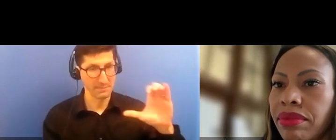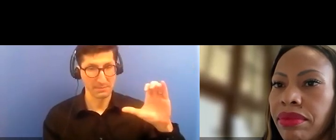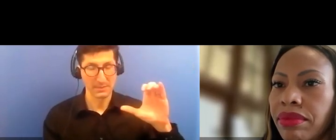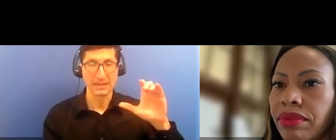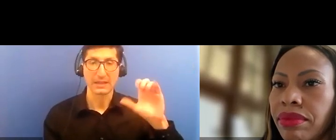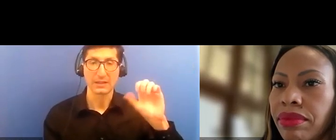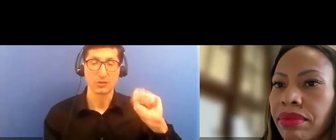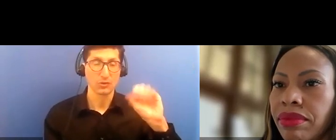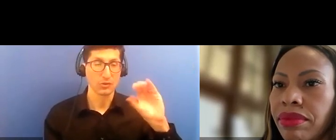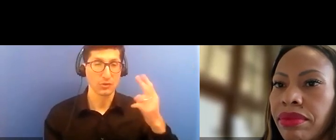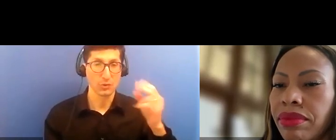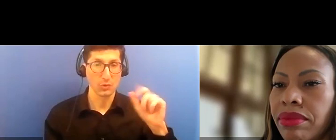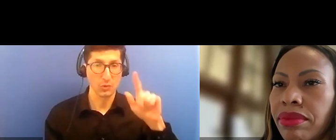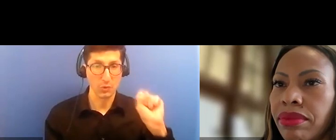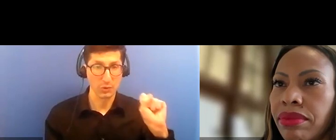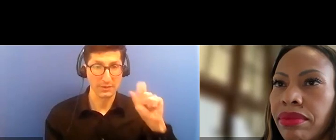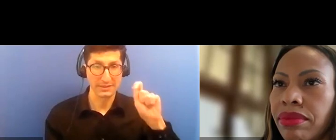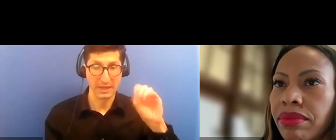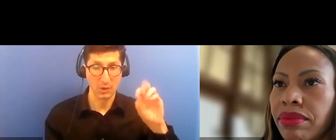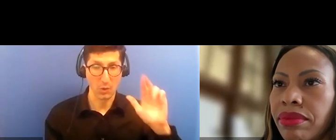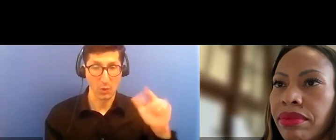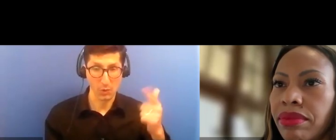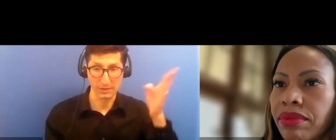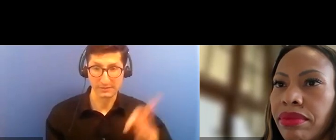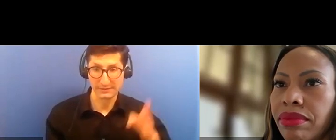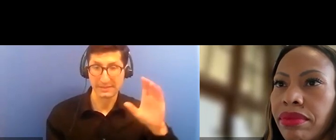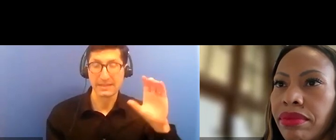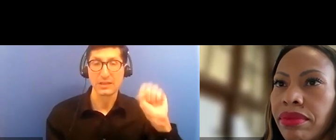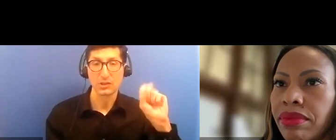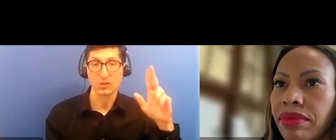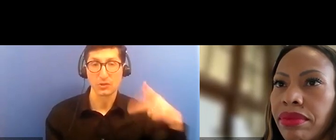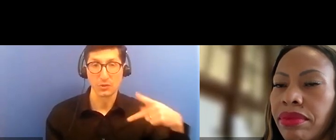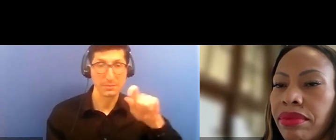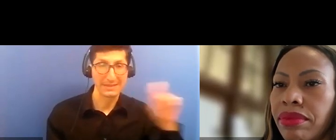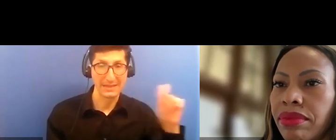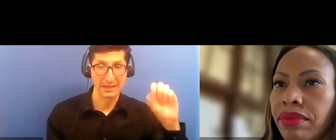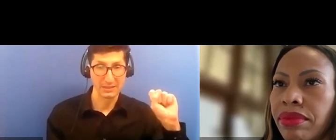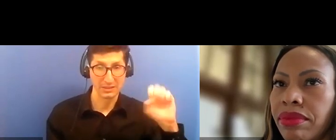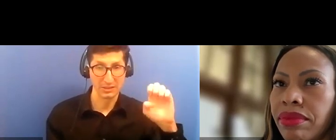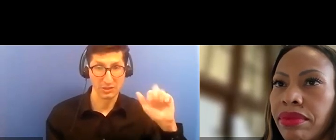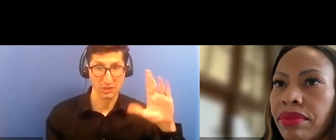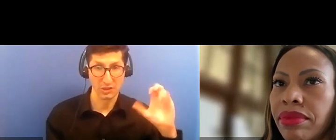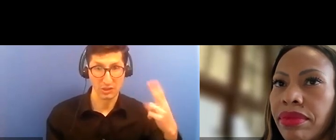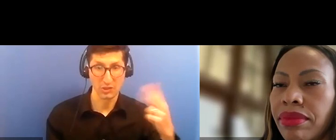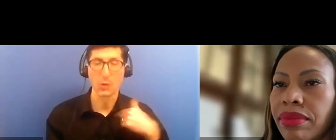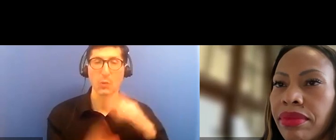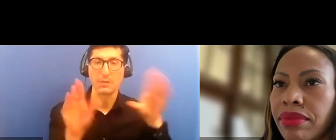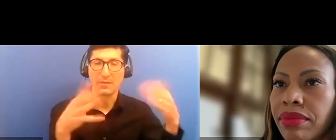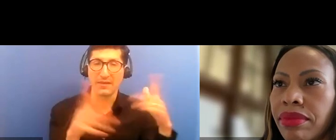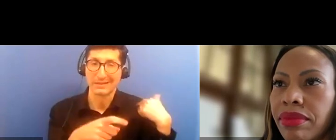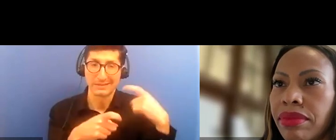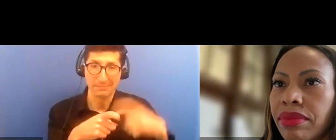bostonpublicschools.org/soup-search. The committee is pleased to be offering live simultaneous interpretation in Spanish,